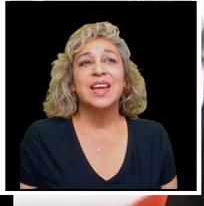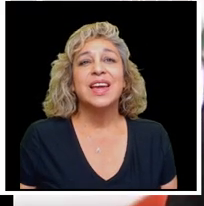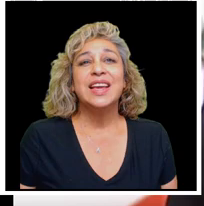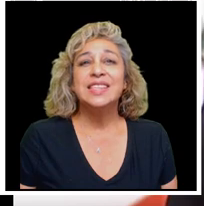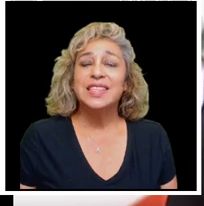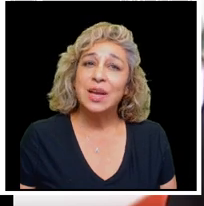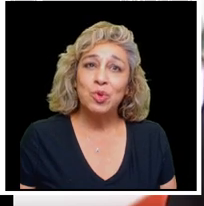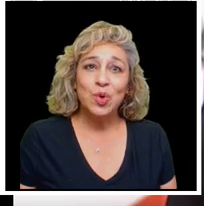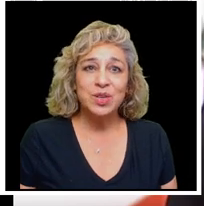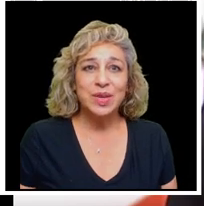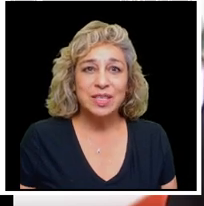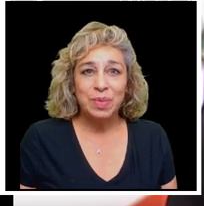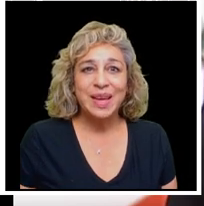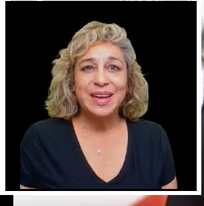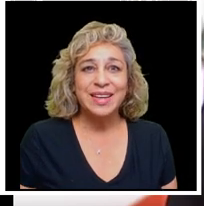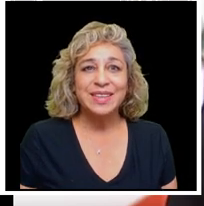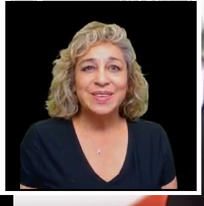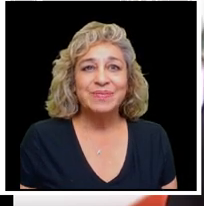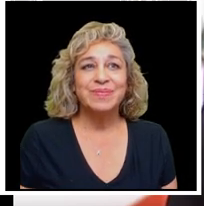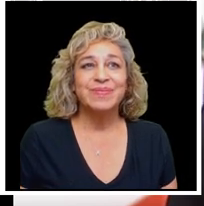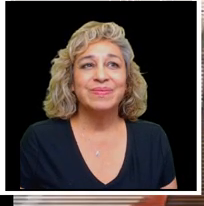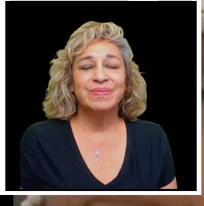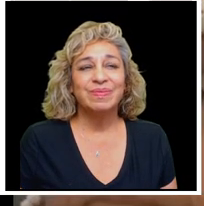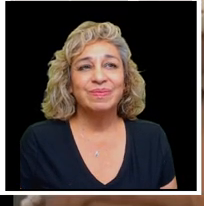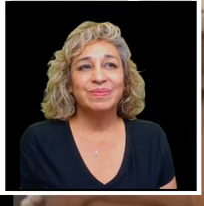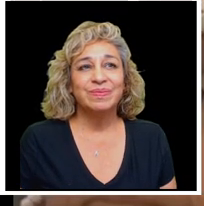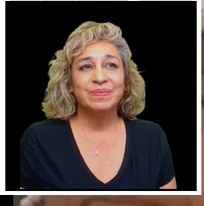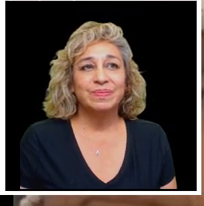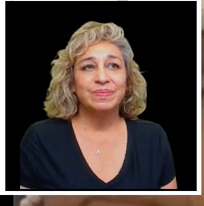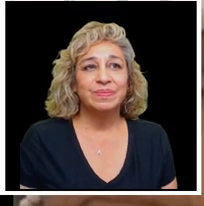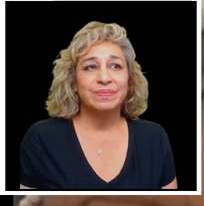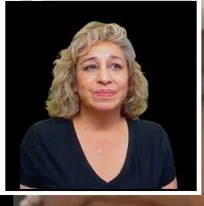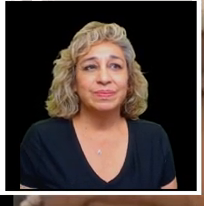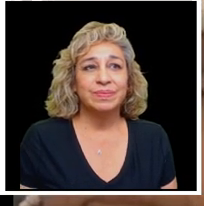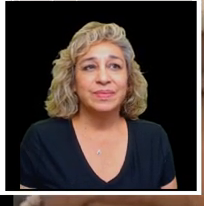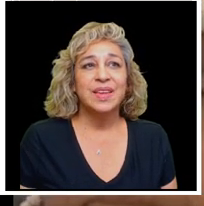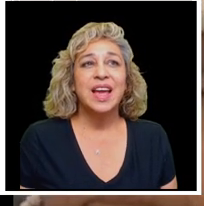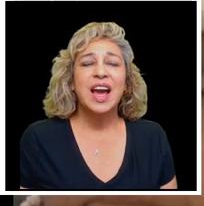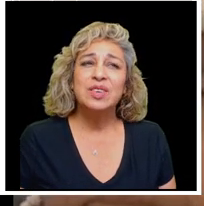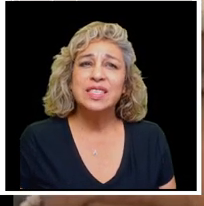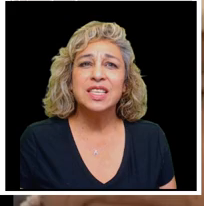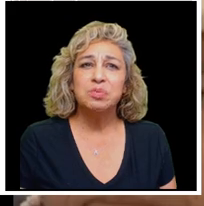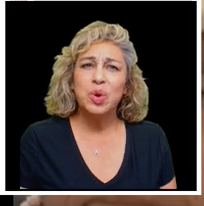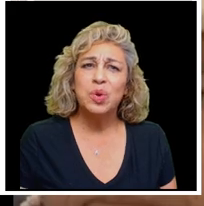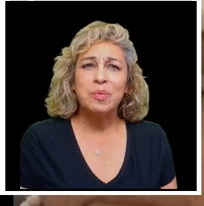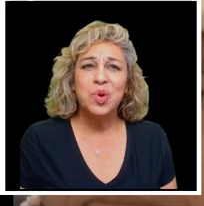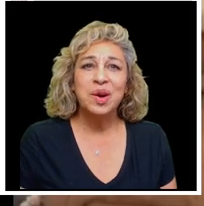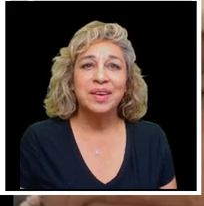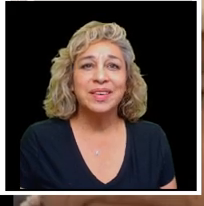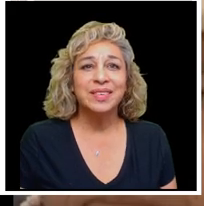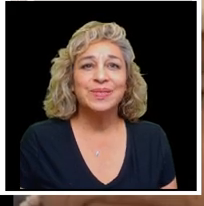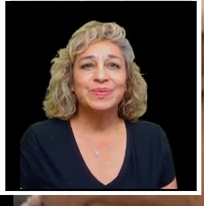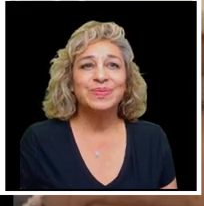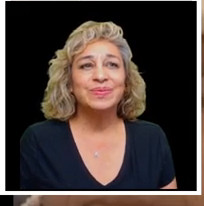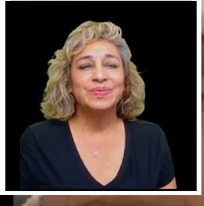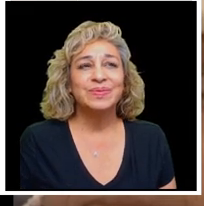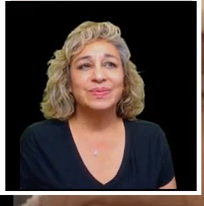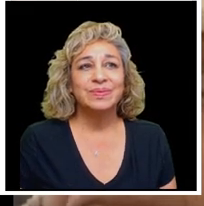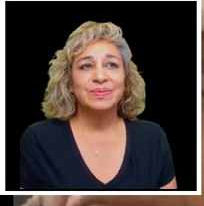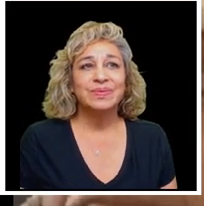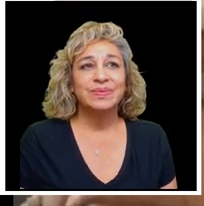he says I'm going to explain it how does this program work